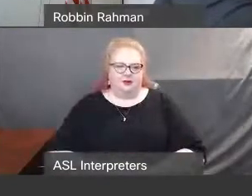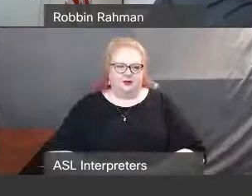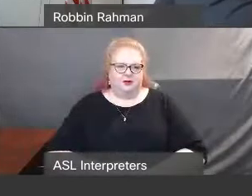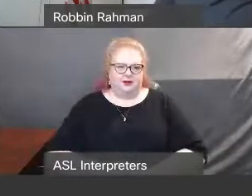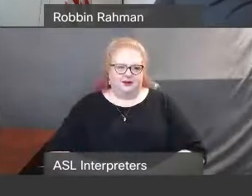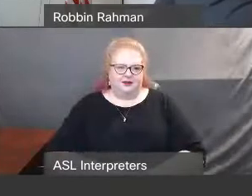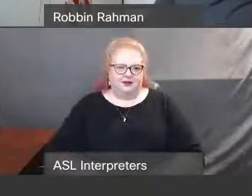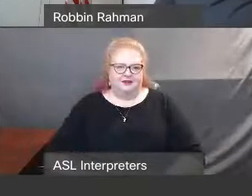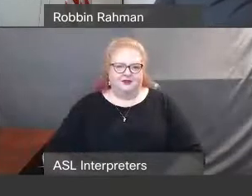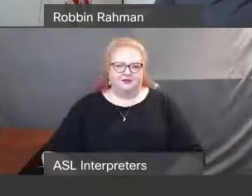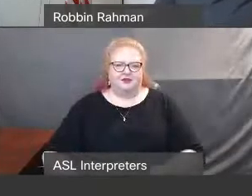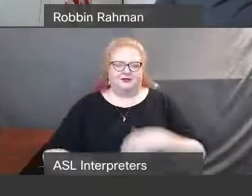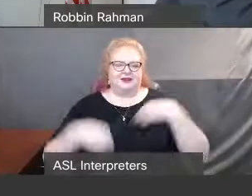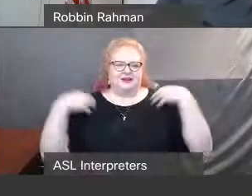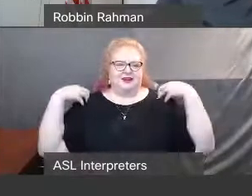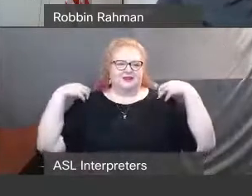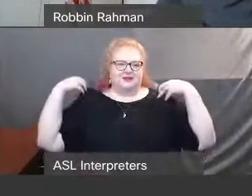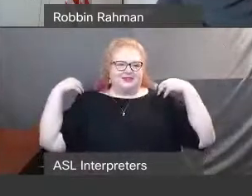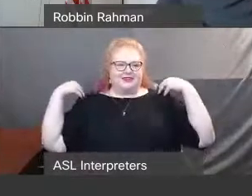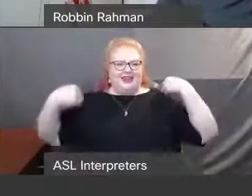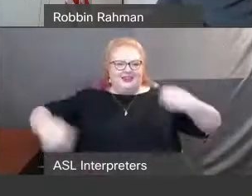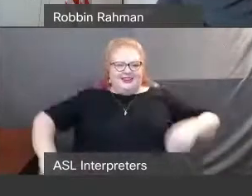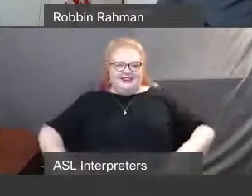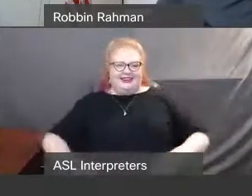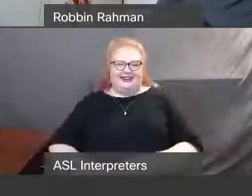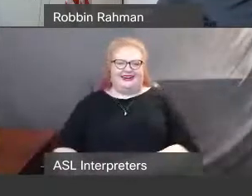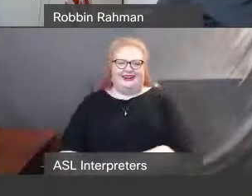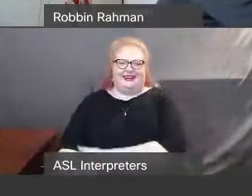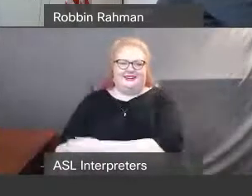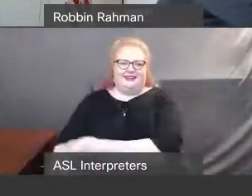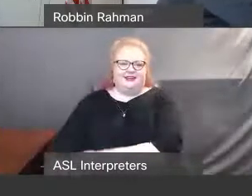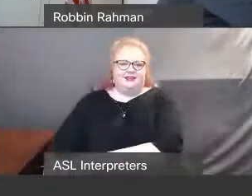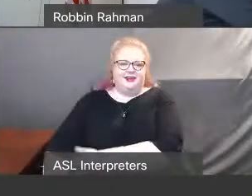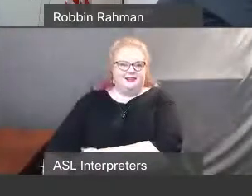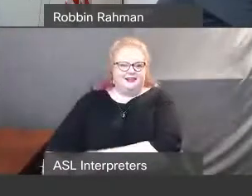but she's not logged in right now.